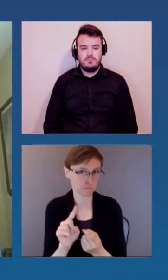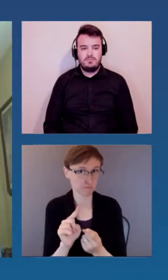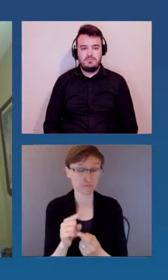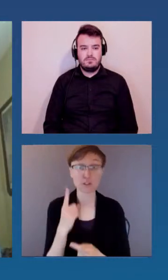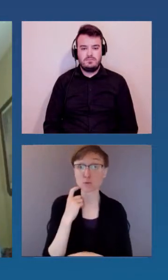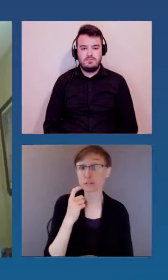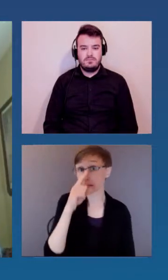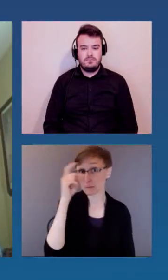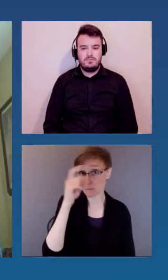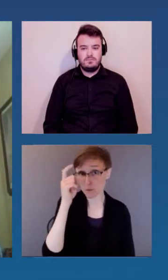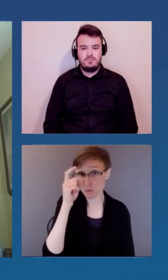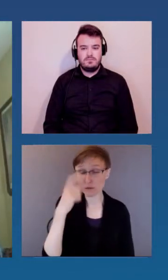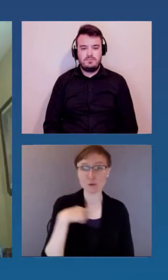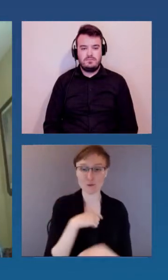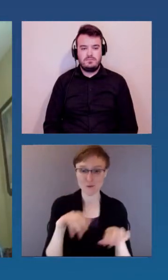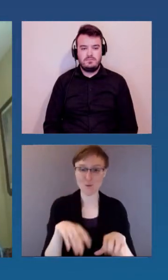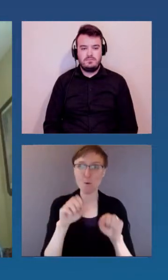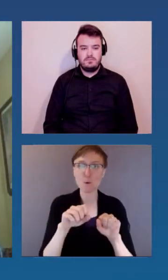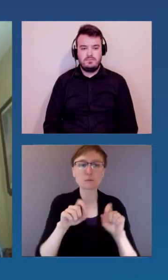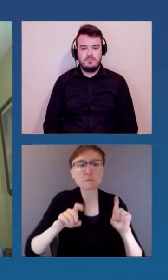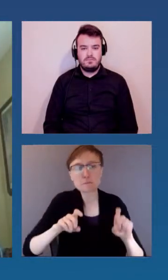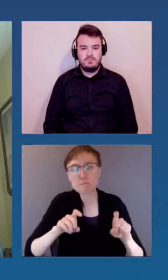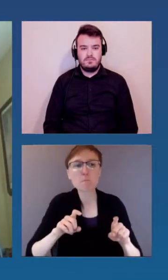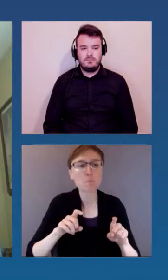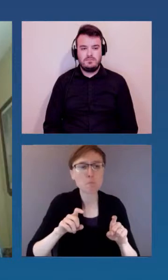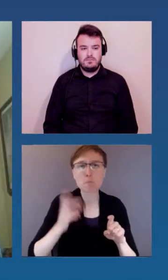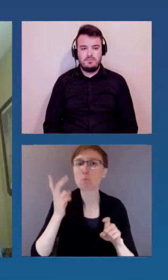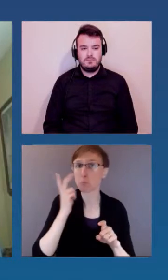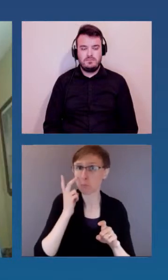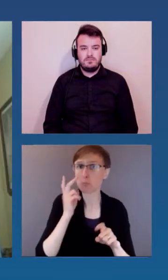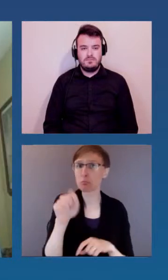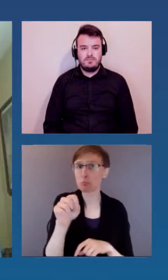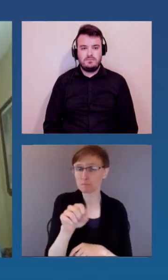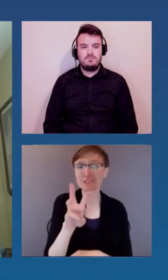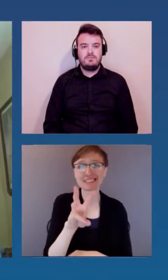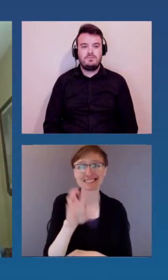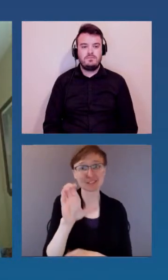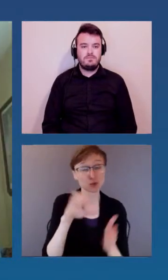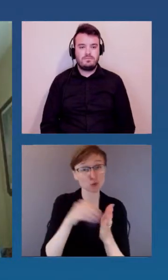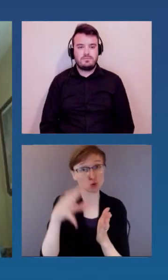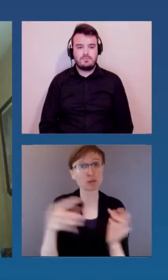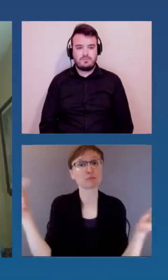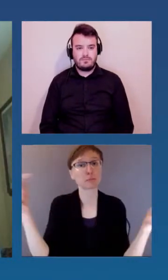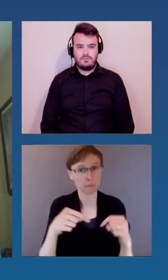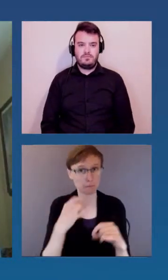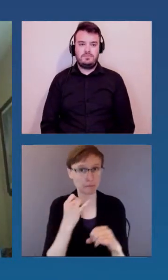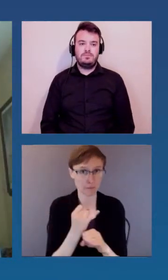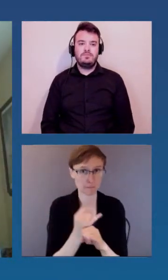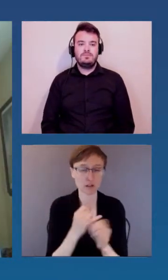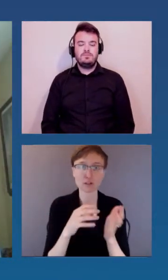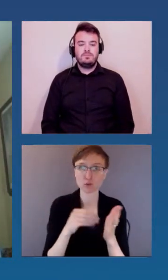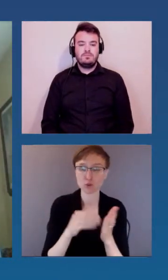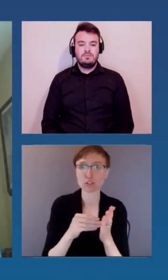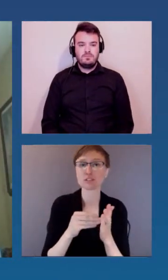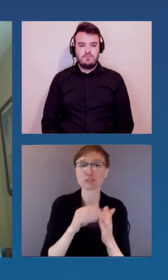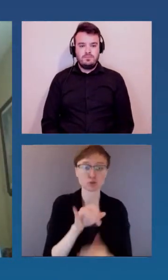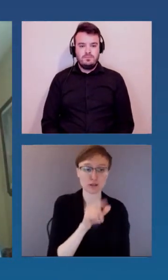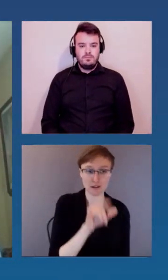Algonquin College's plan for the fall term minimizes face-to-face instruction and promotes remote learning wherever